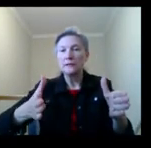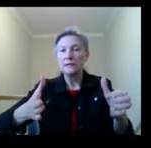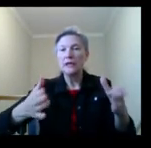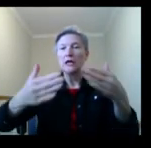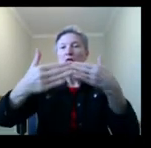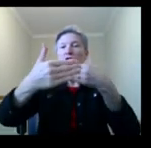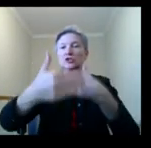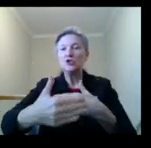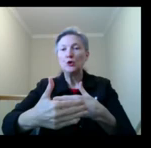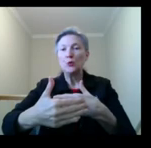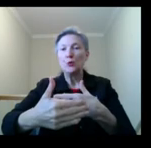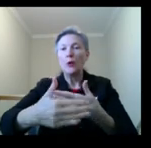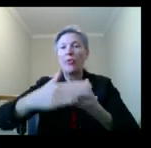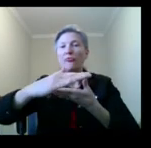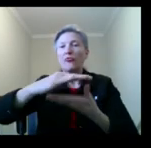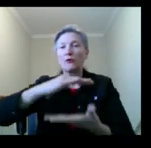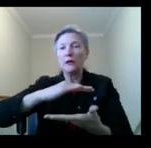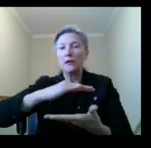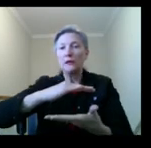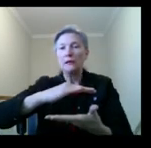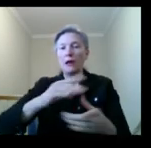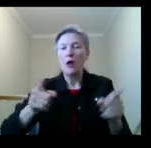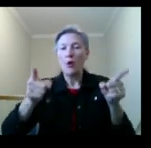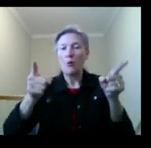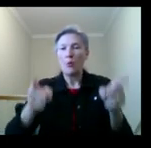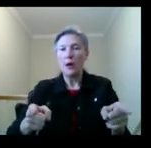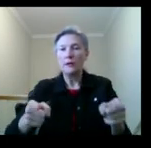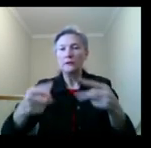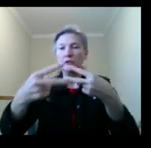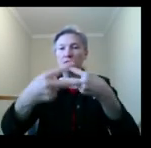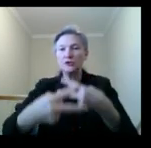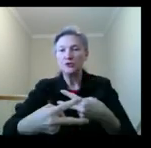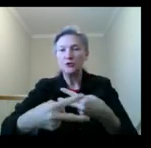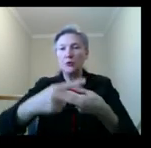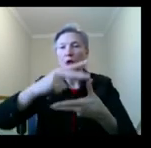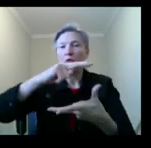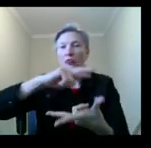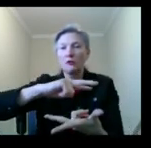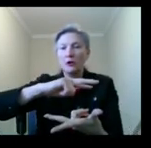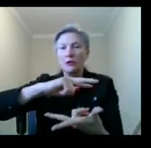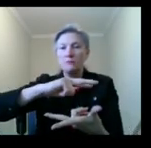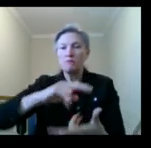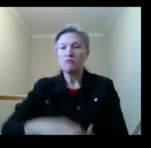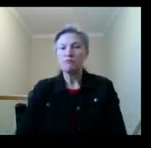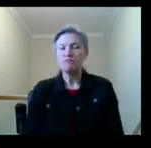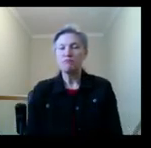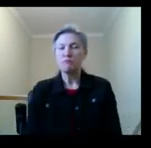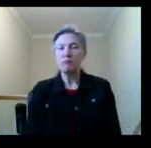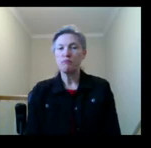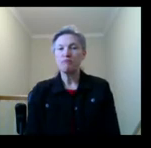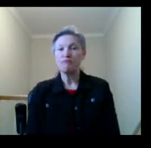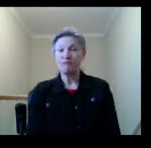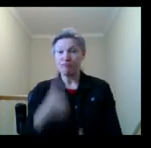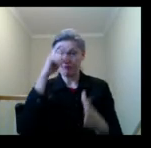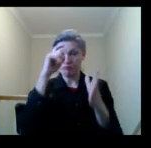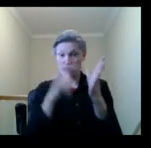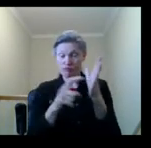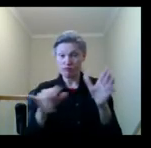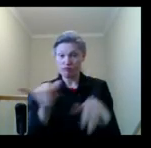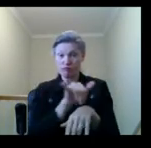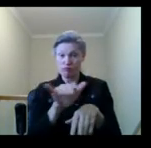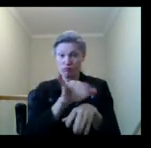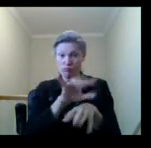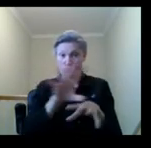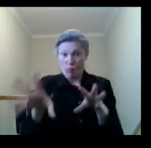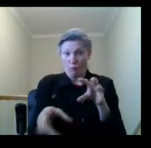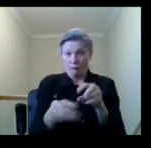Which one looks like a box? You guessed this one, you're right. But you'll also notice there's another choice,